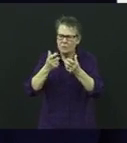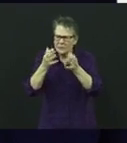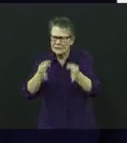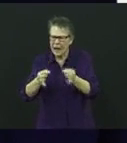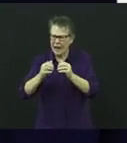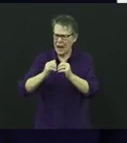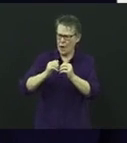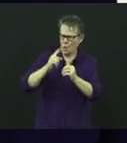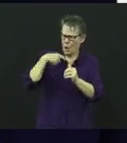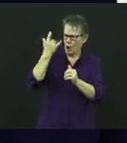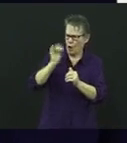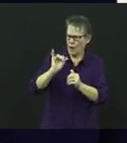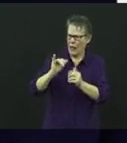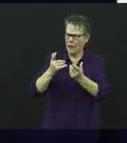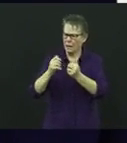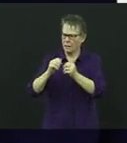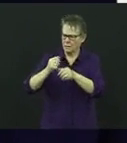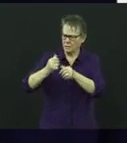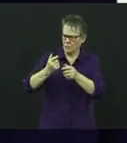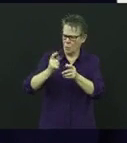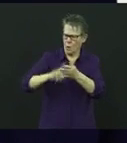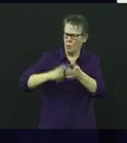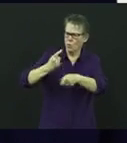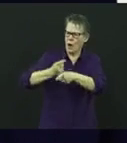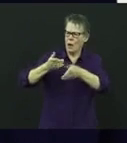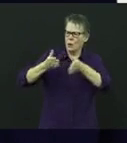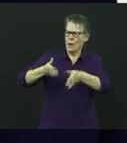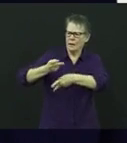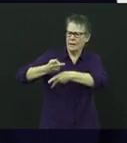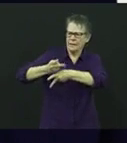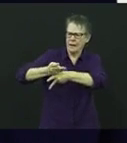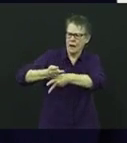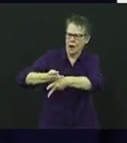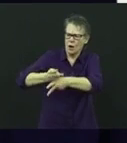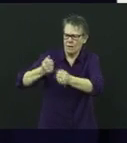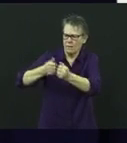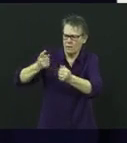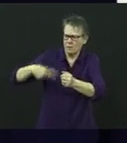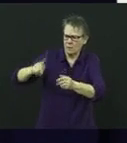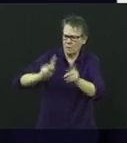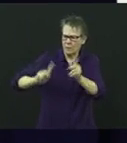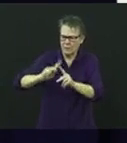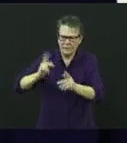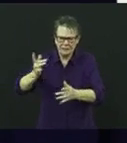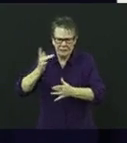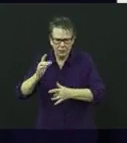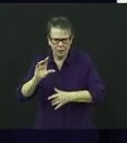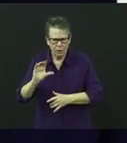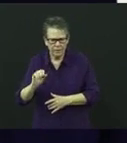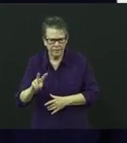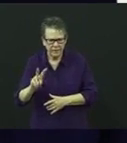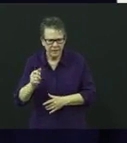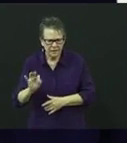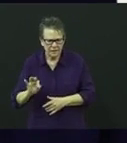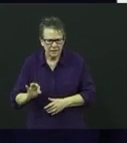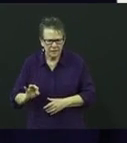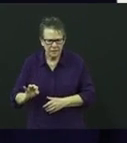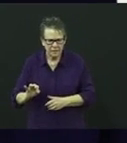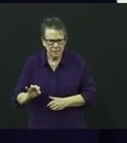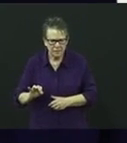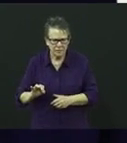It also means that the majority of the results have been negative. But we remind people who test negative and have symptoms that